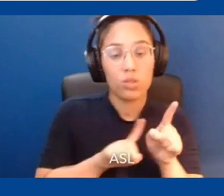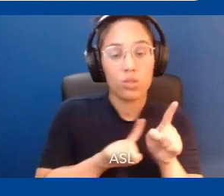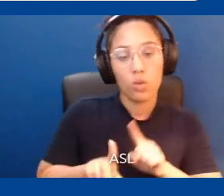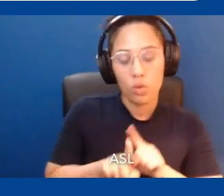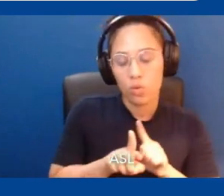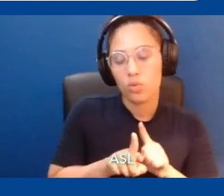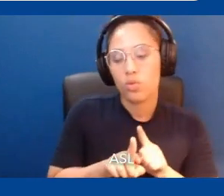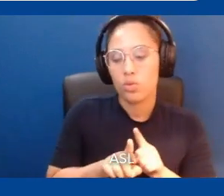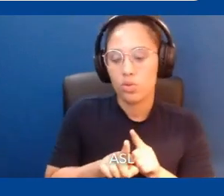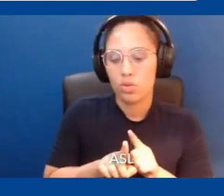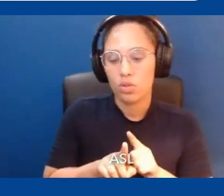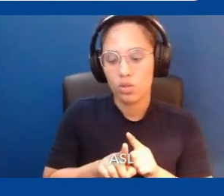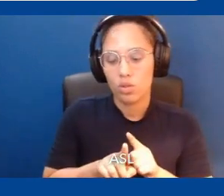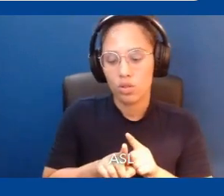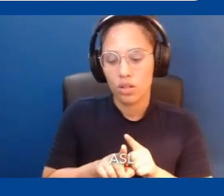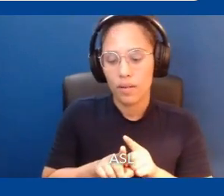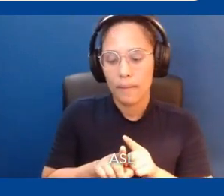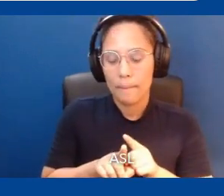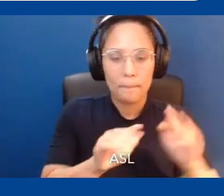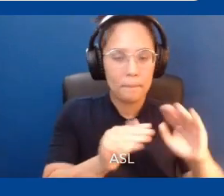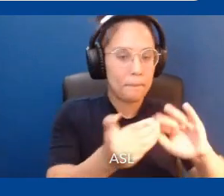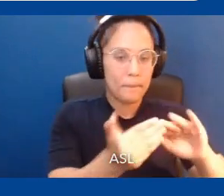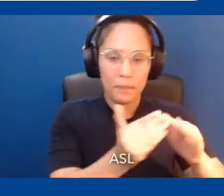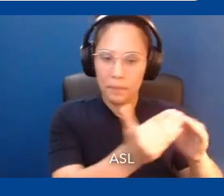this community